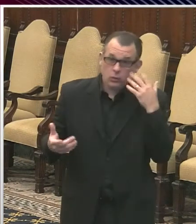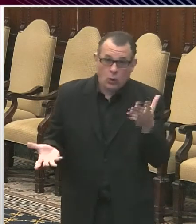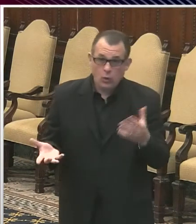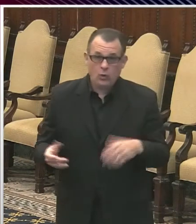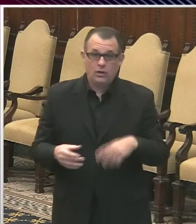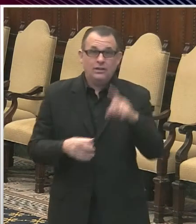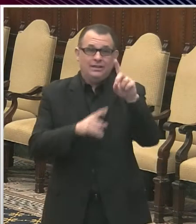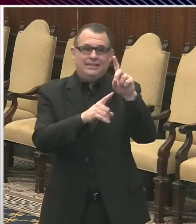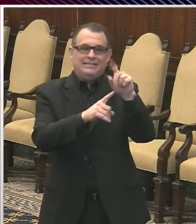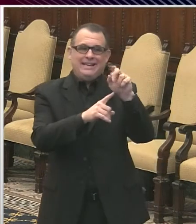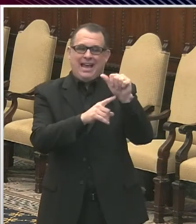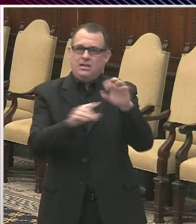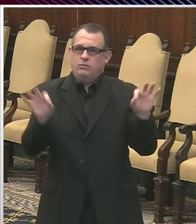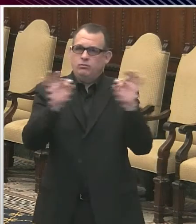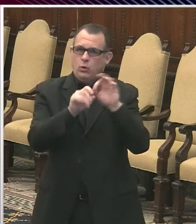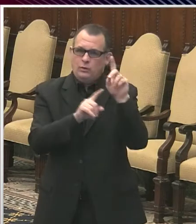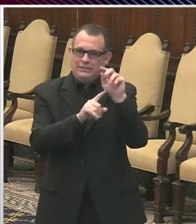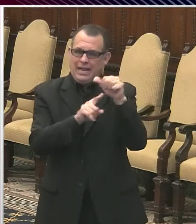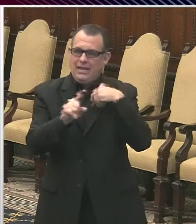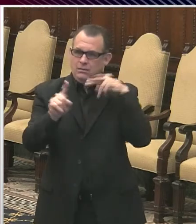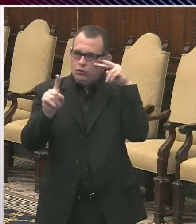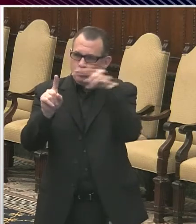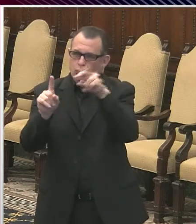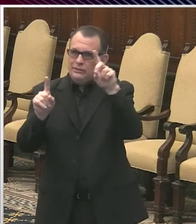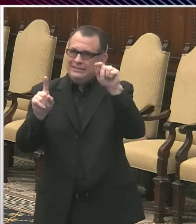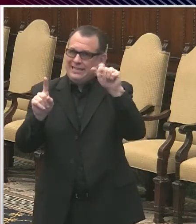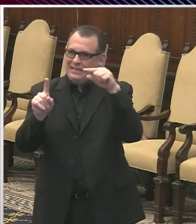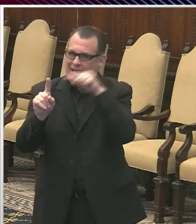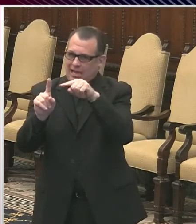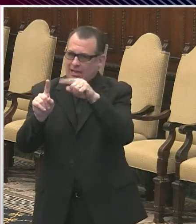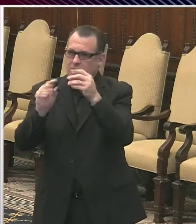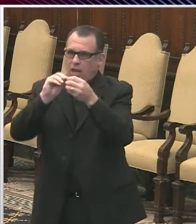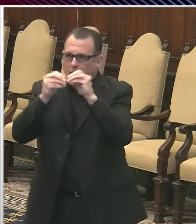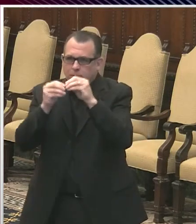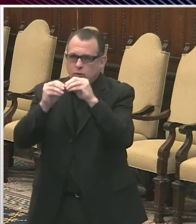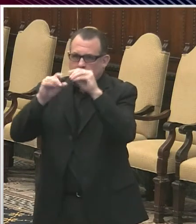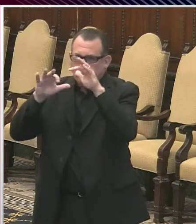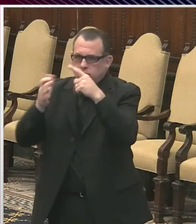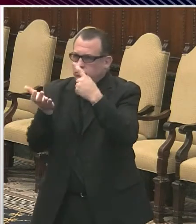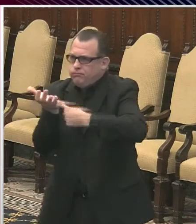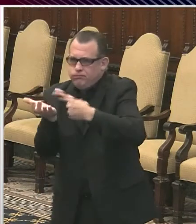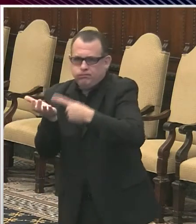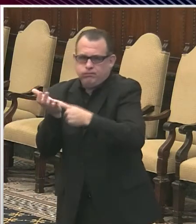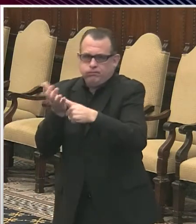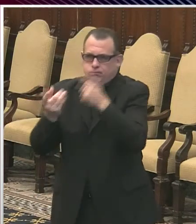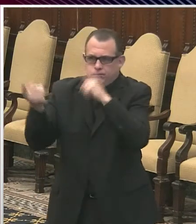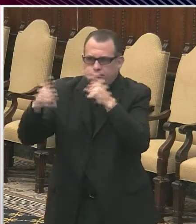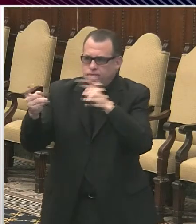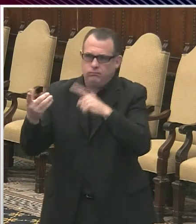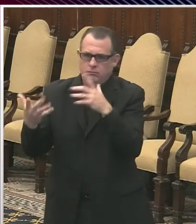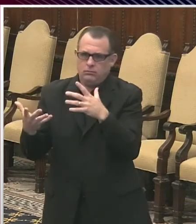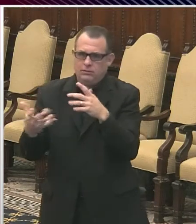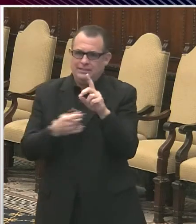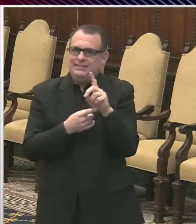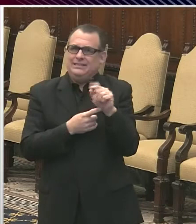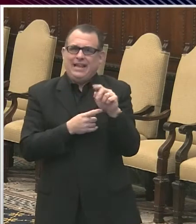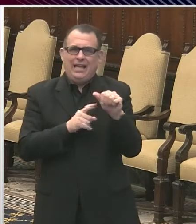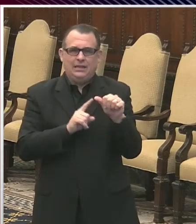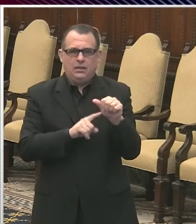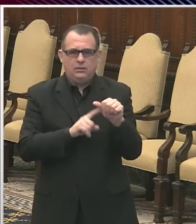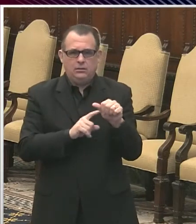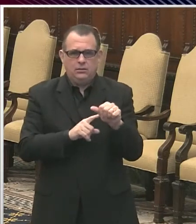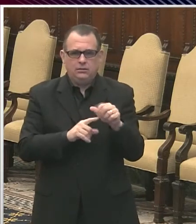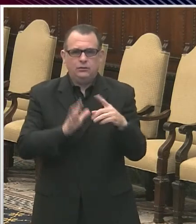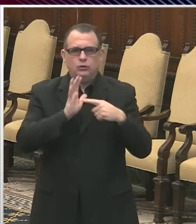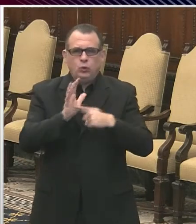numbers. And certainly people can argue about the numbers one way or the other, but I think that the data approach to science and